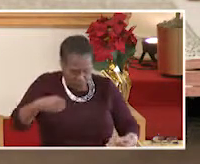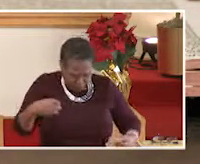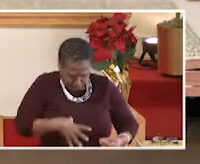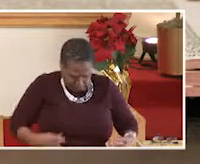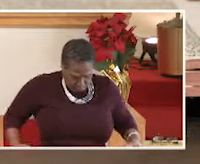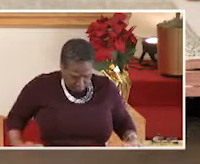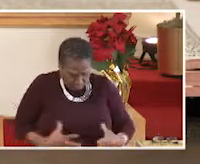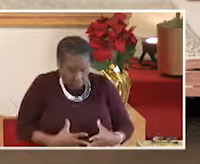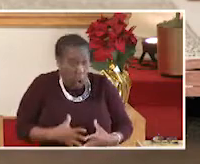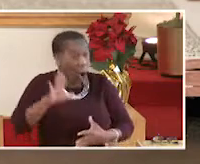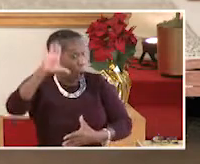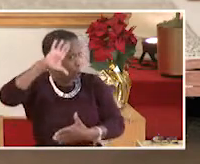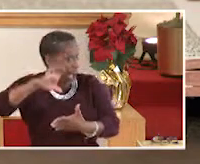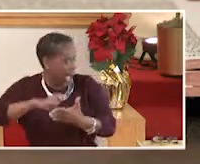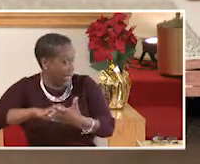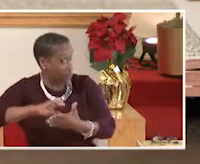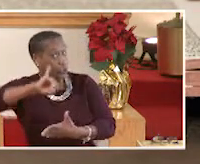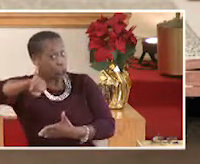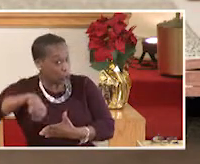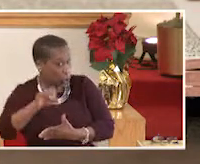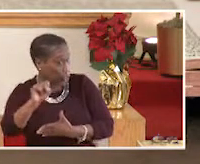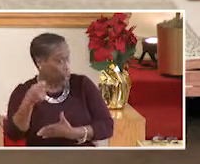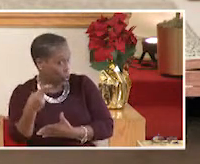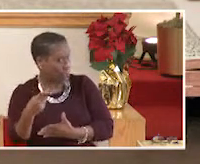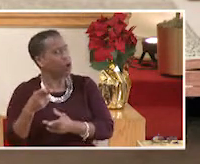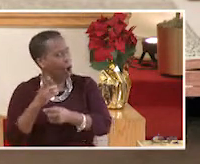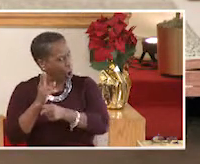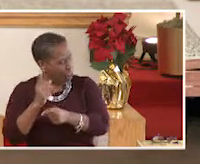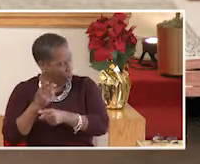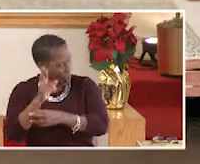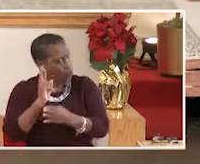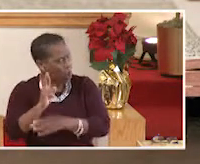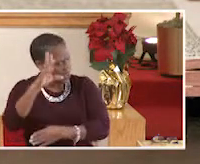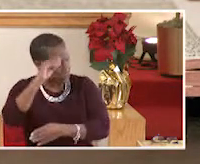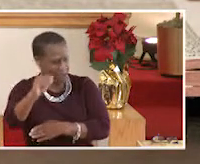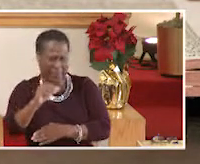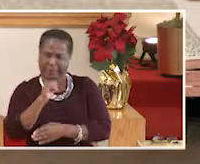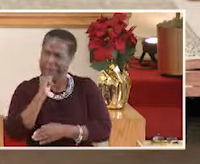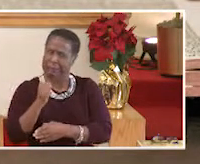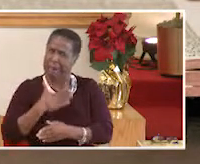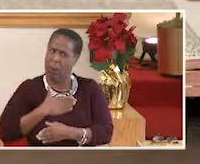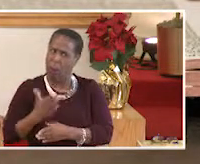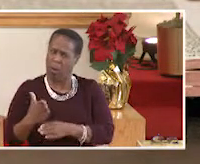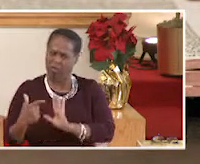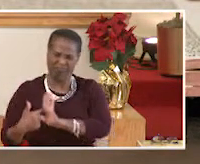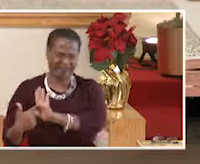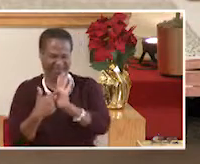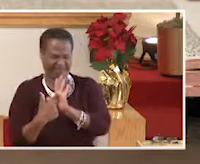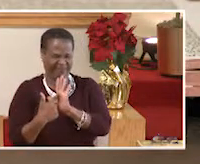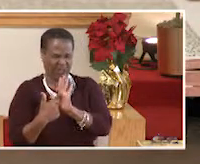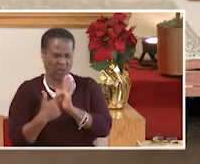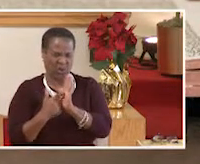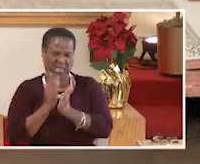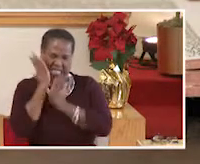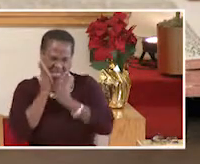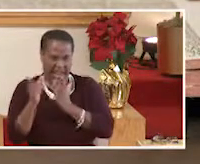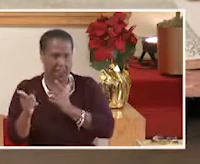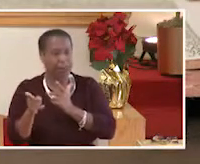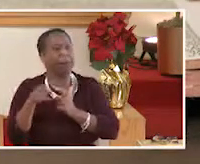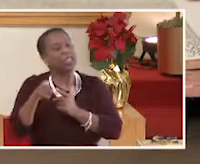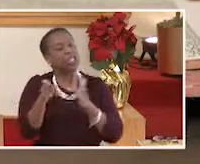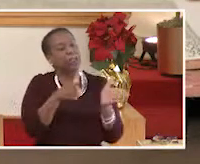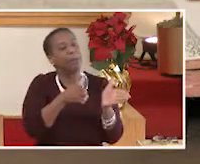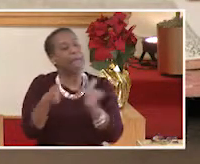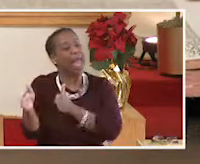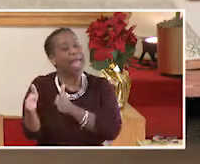husband Joseph, being a righteous man and unwilling to expose her to public disgrace, planned to